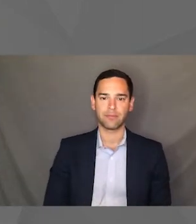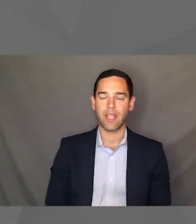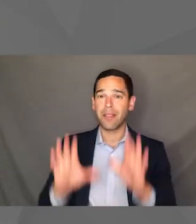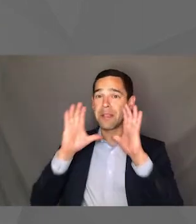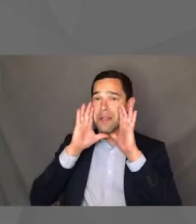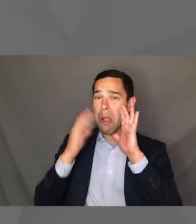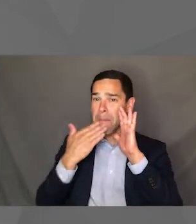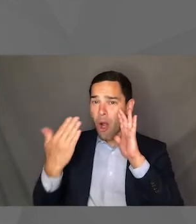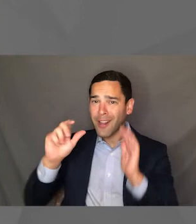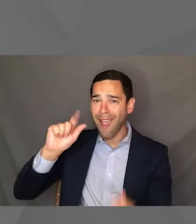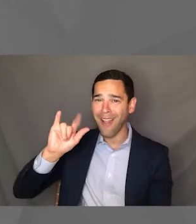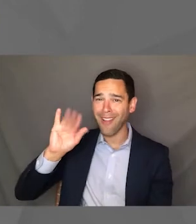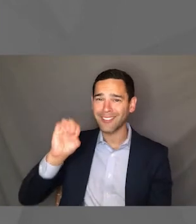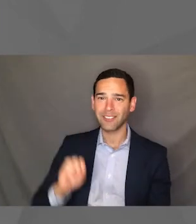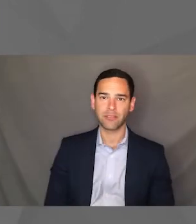Morning, Alice!